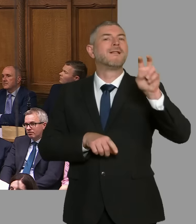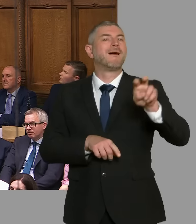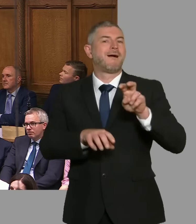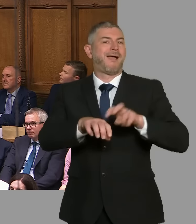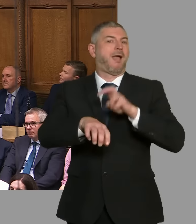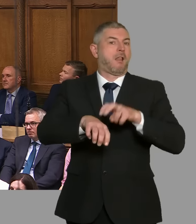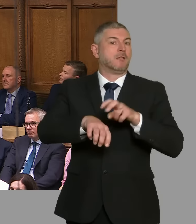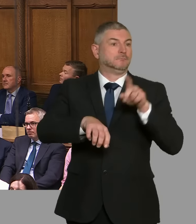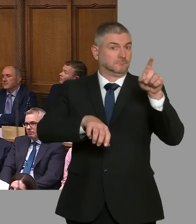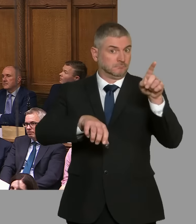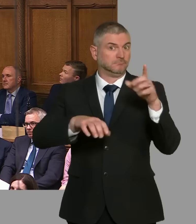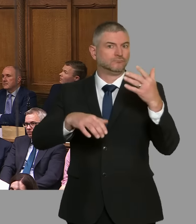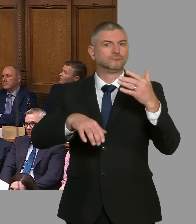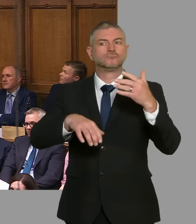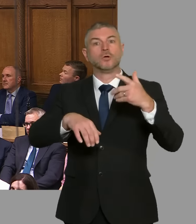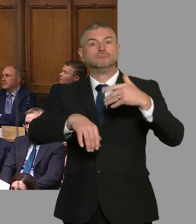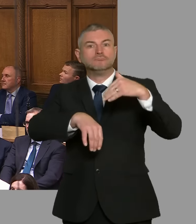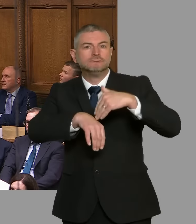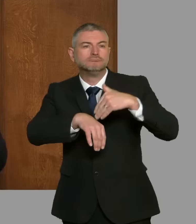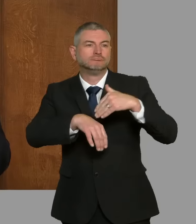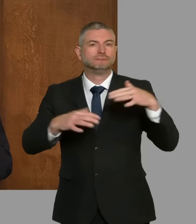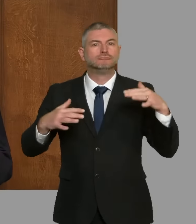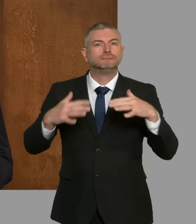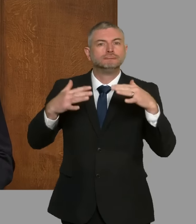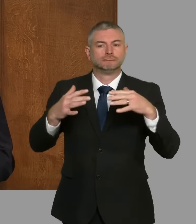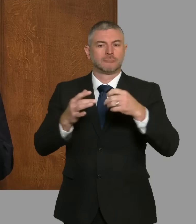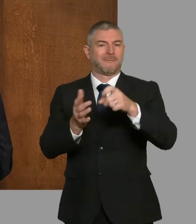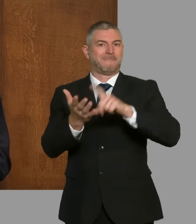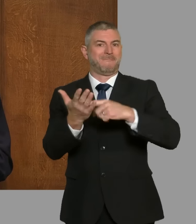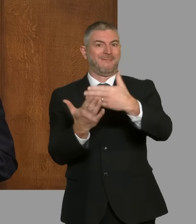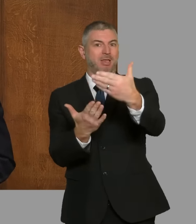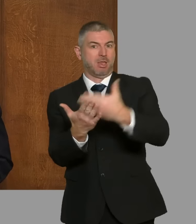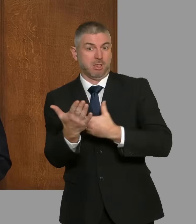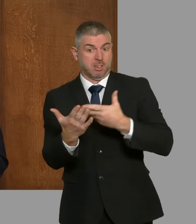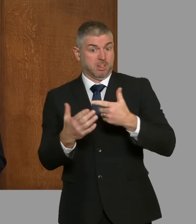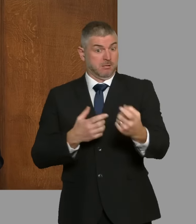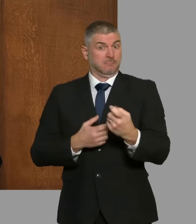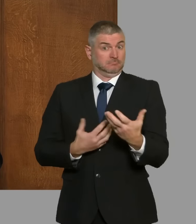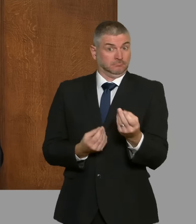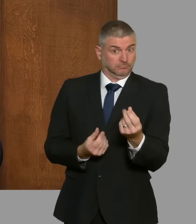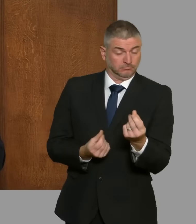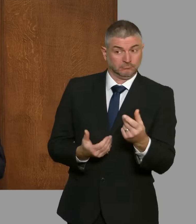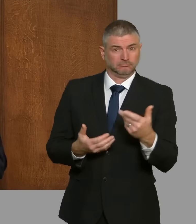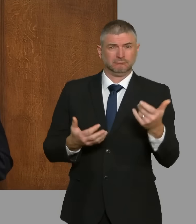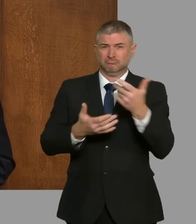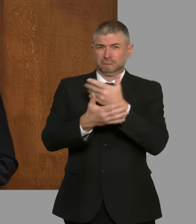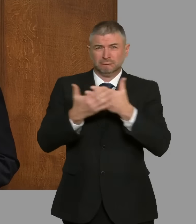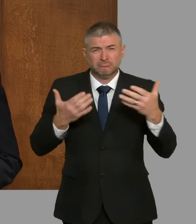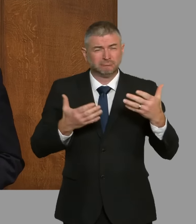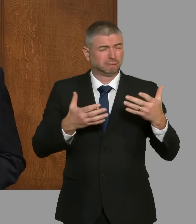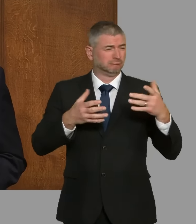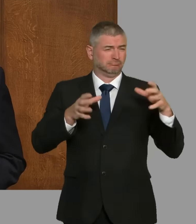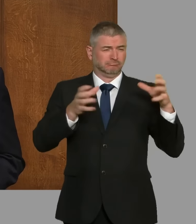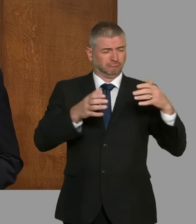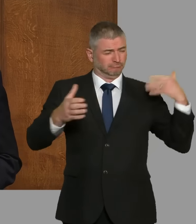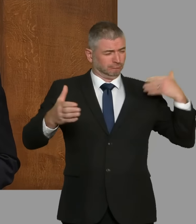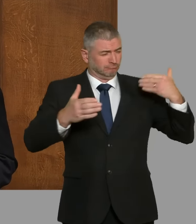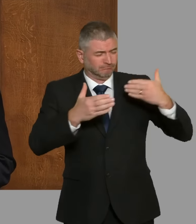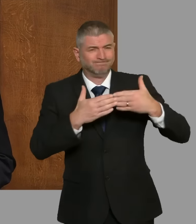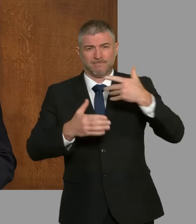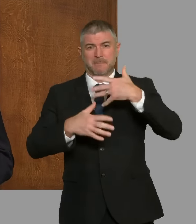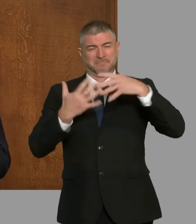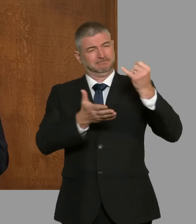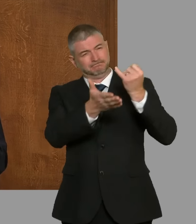experienced generals of a generation have publicly attacked the government's approach on lawfare against our armed